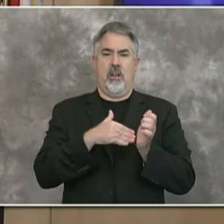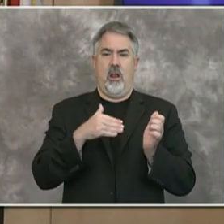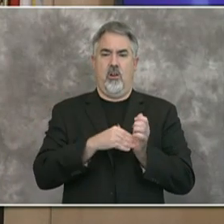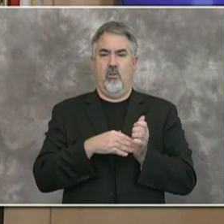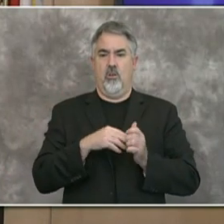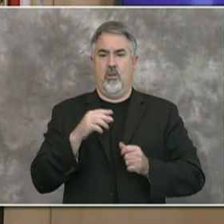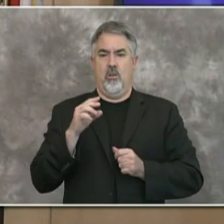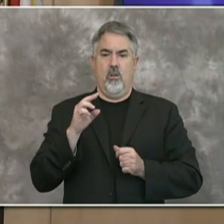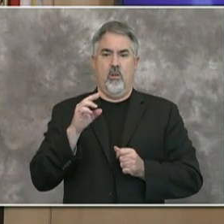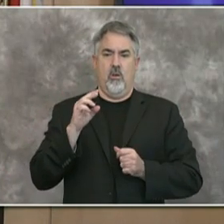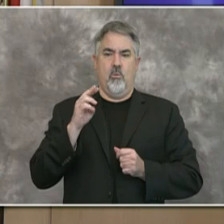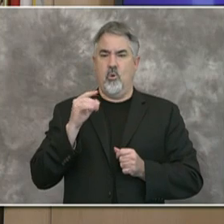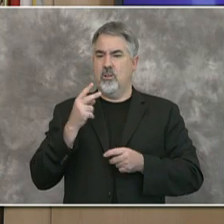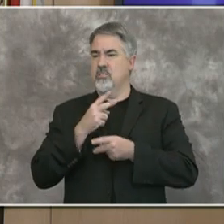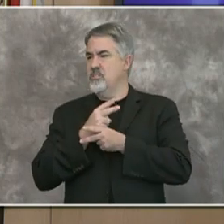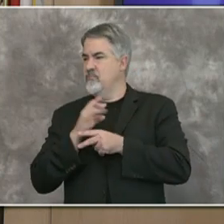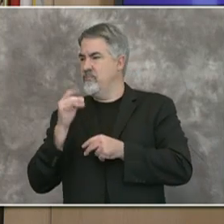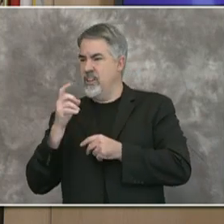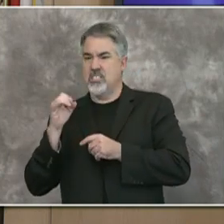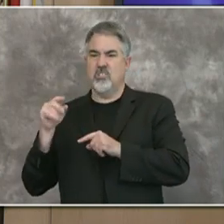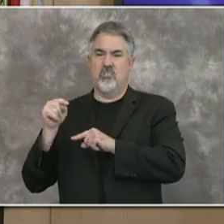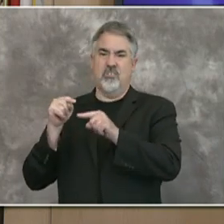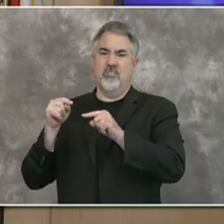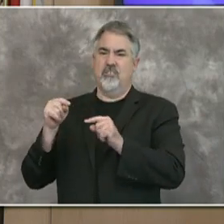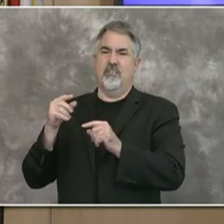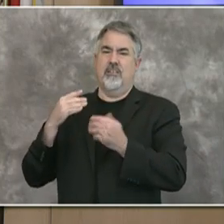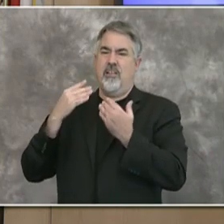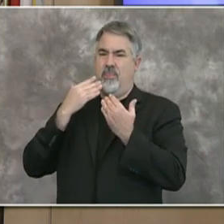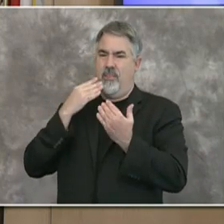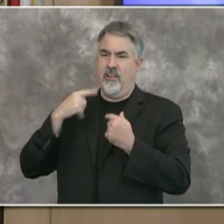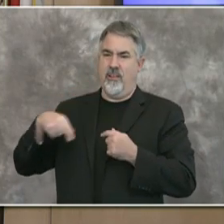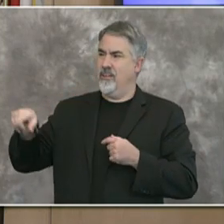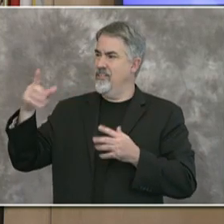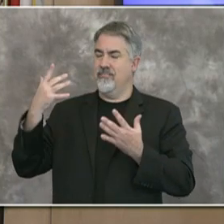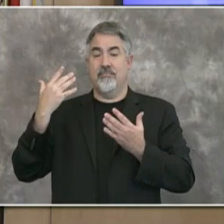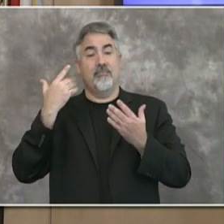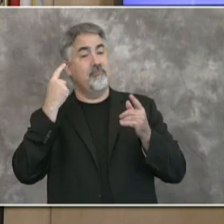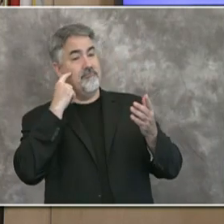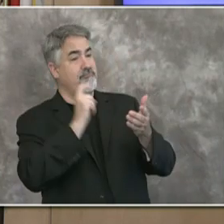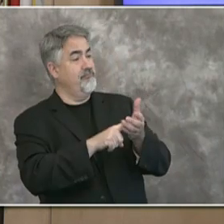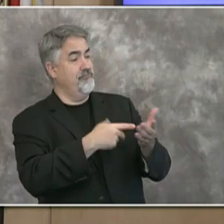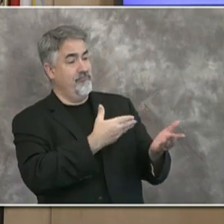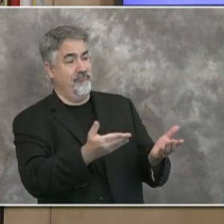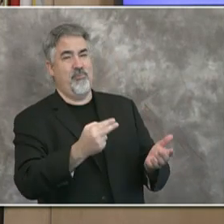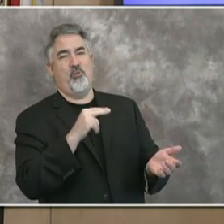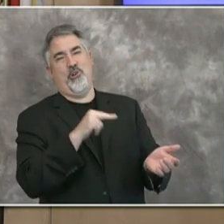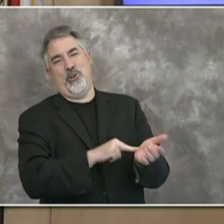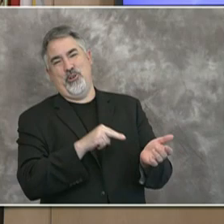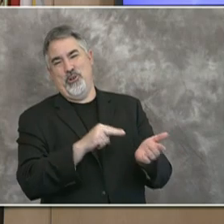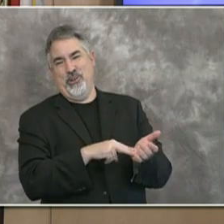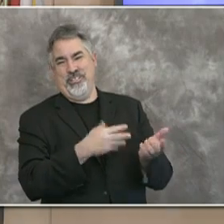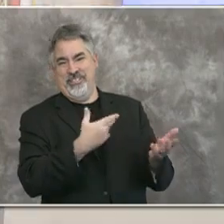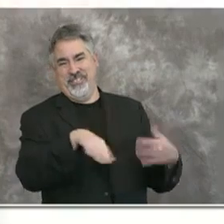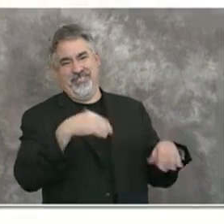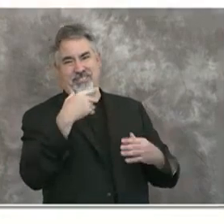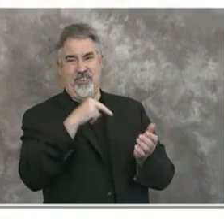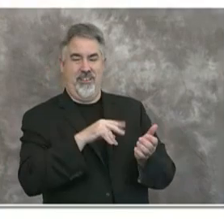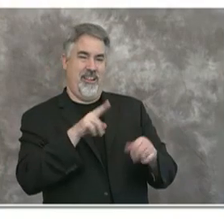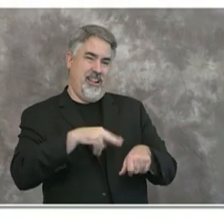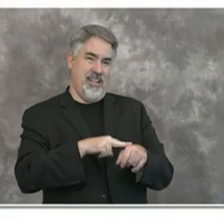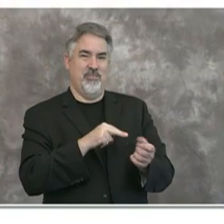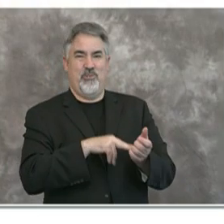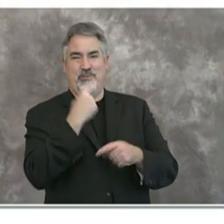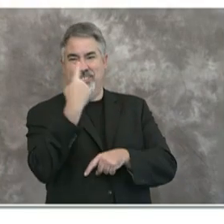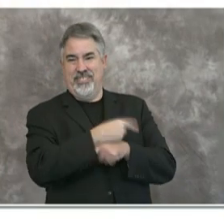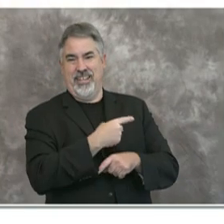in congratulating all of our nurses for National Nurses Day and the beginning of National Nurses Week. Now more than